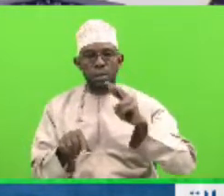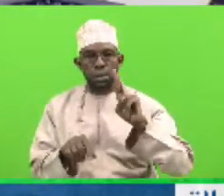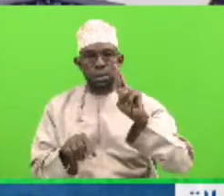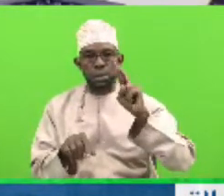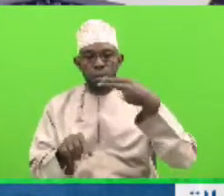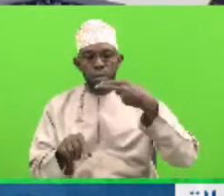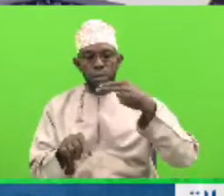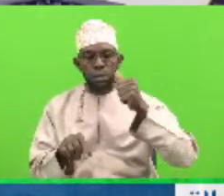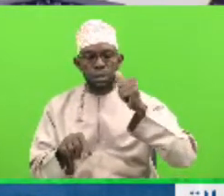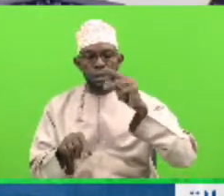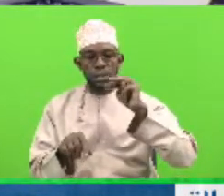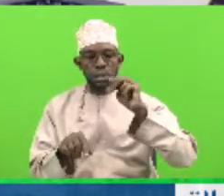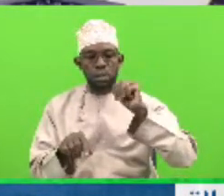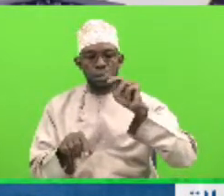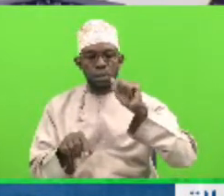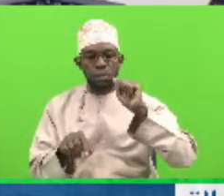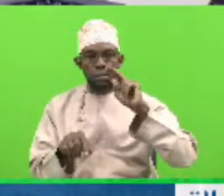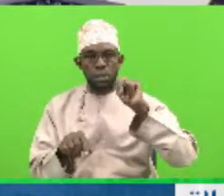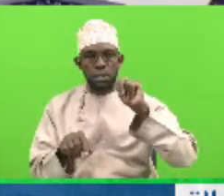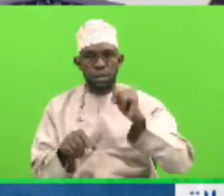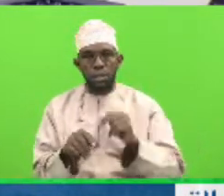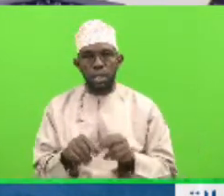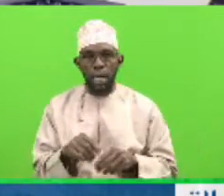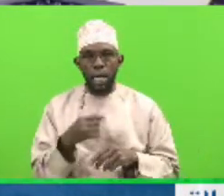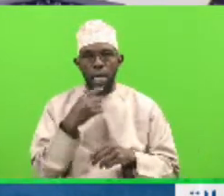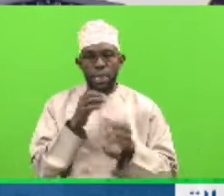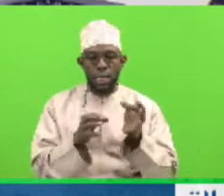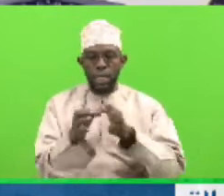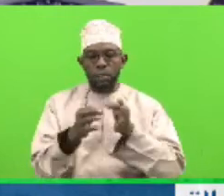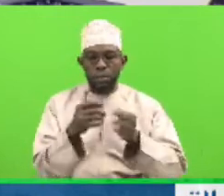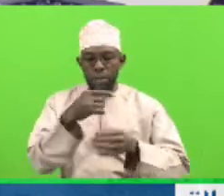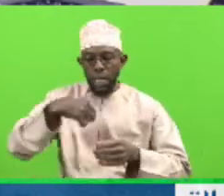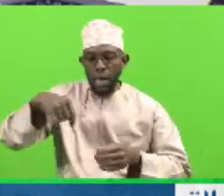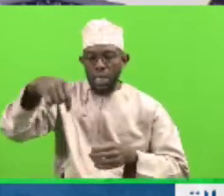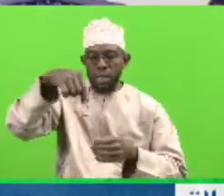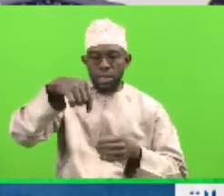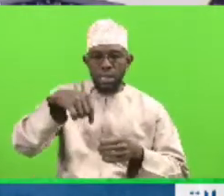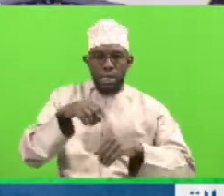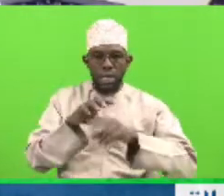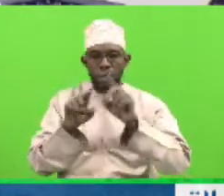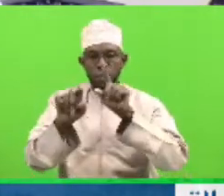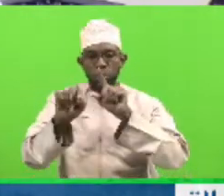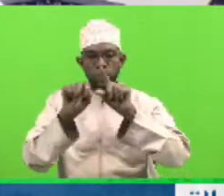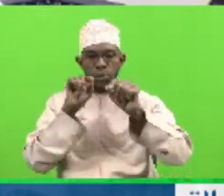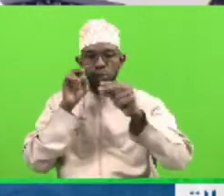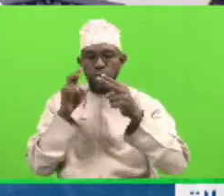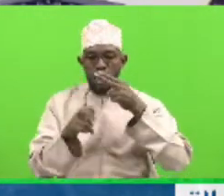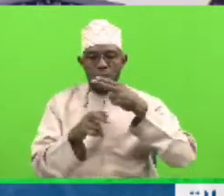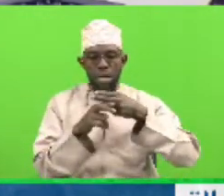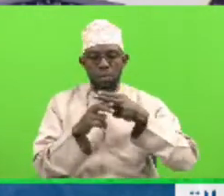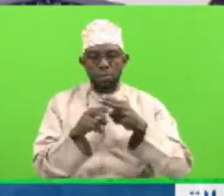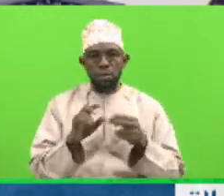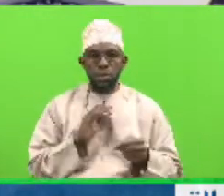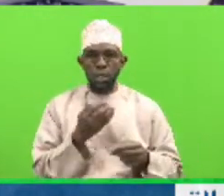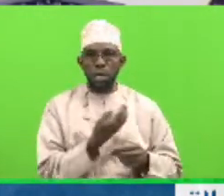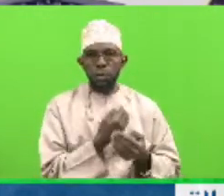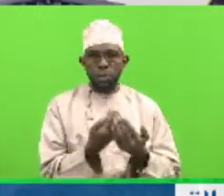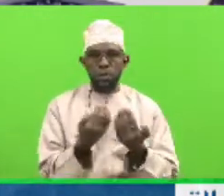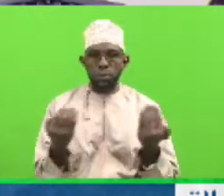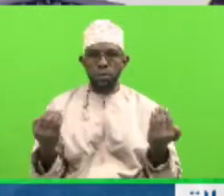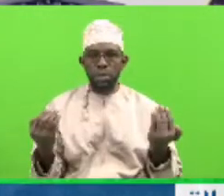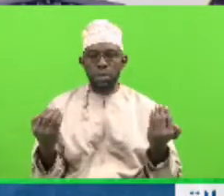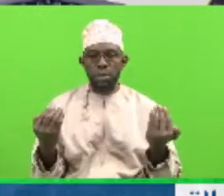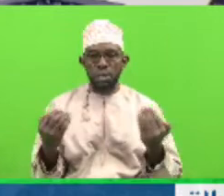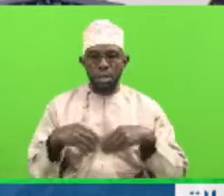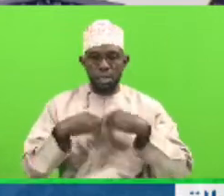ta'ala has instructed us that when we choose names for our children, we